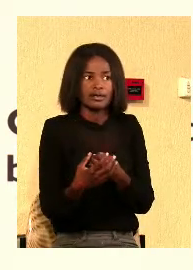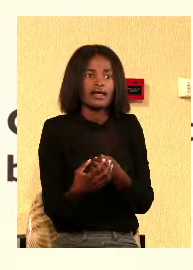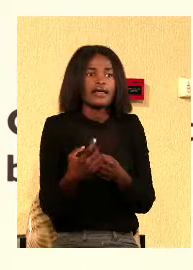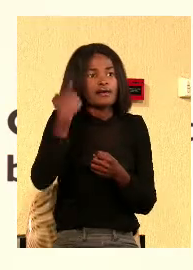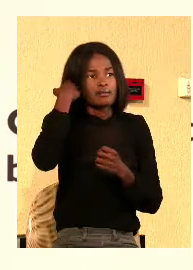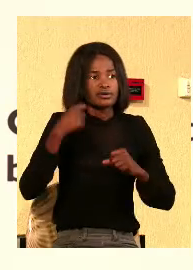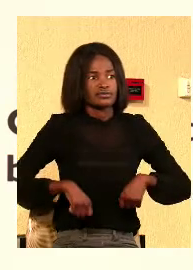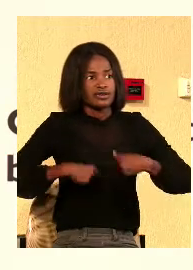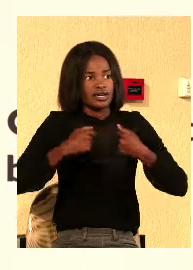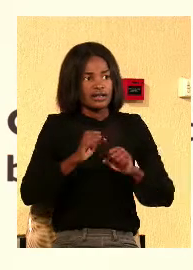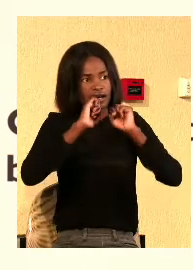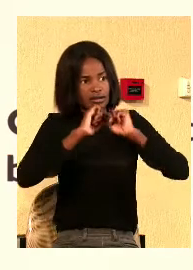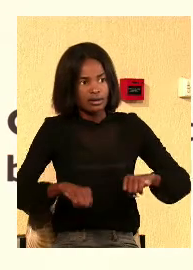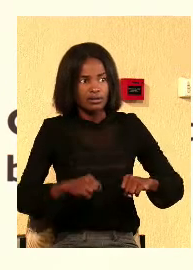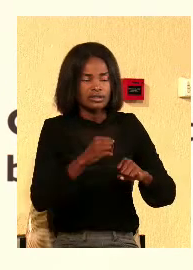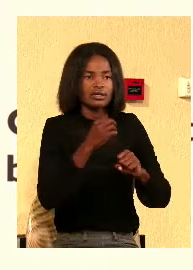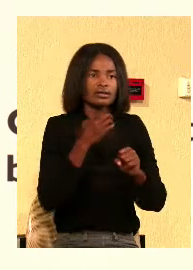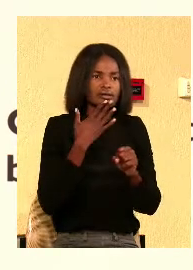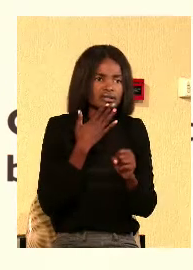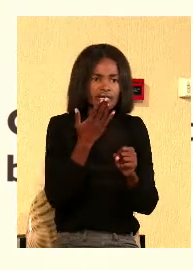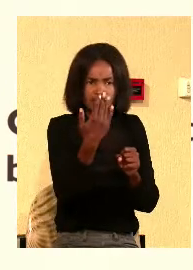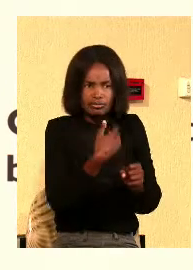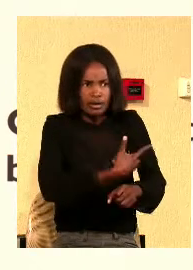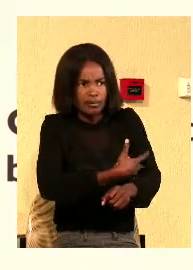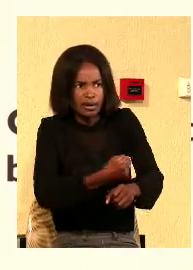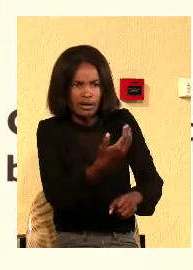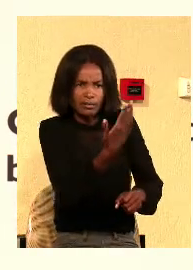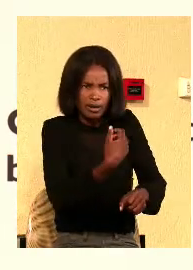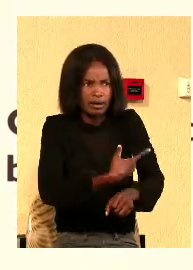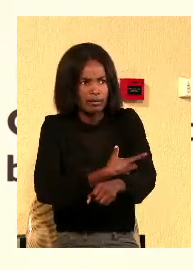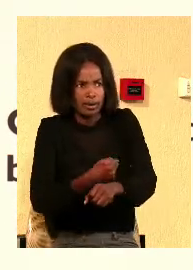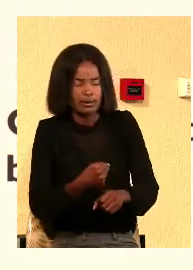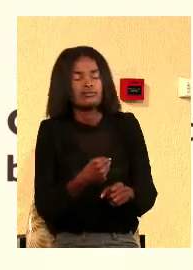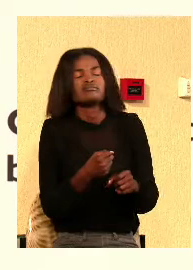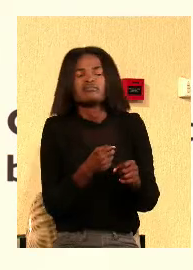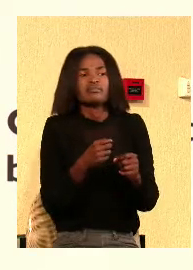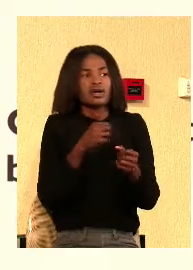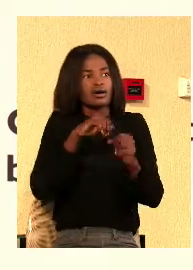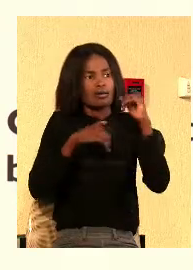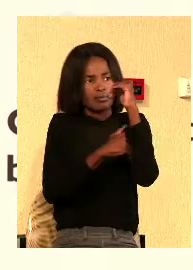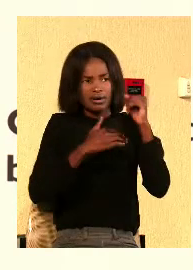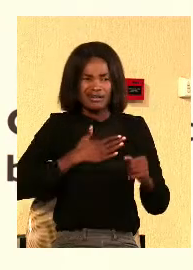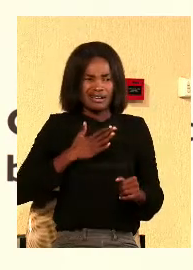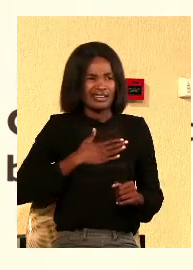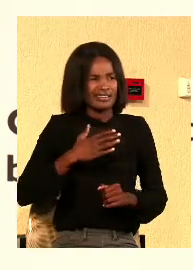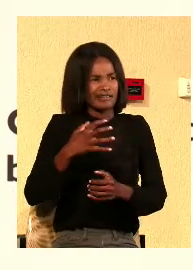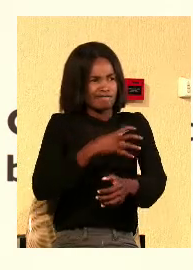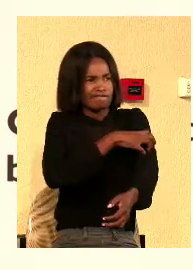test. So we are moving towards meeting the demands as events